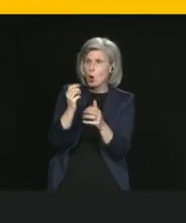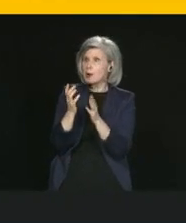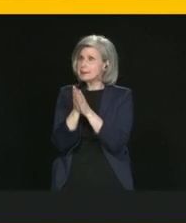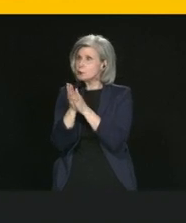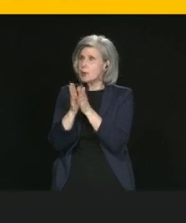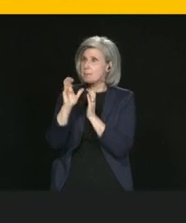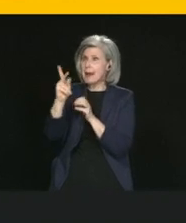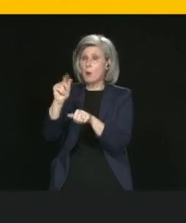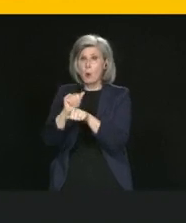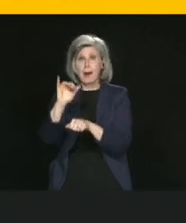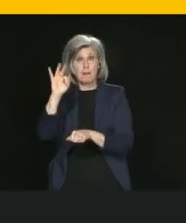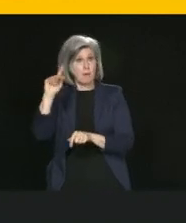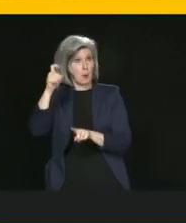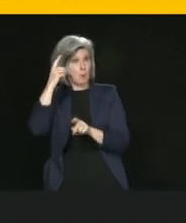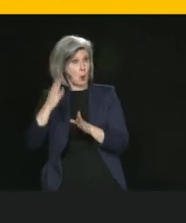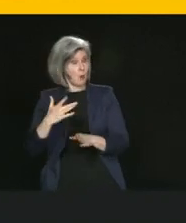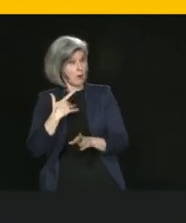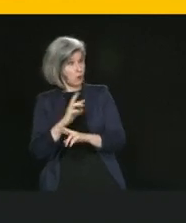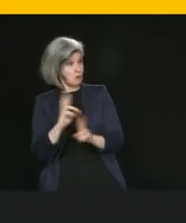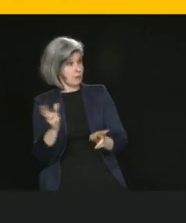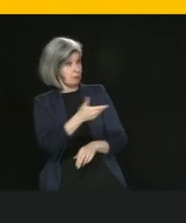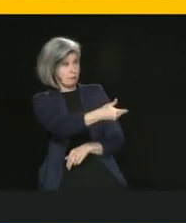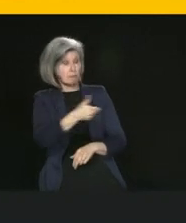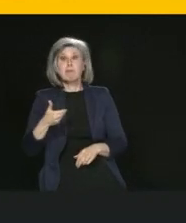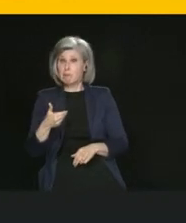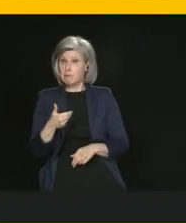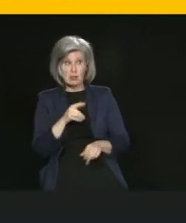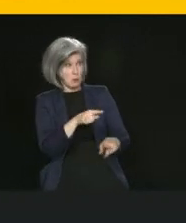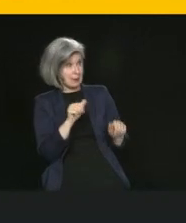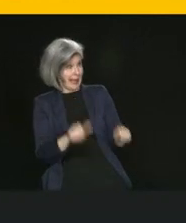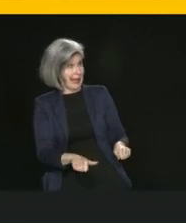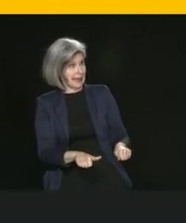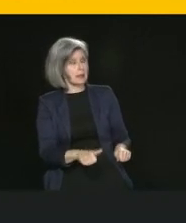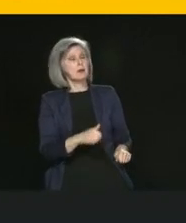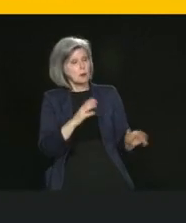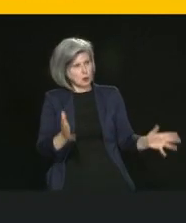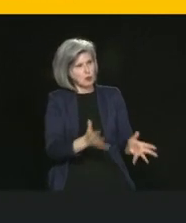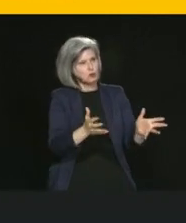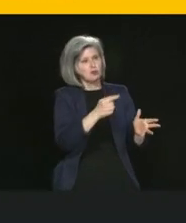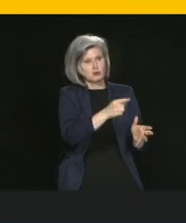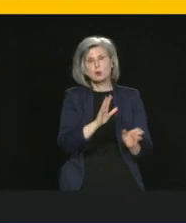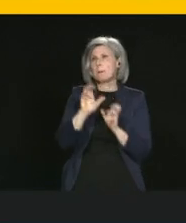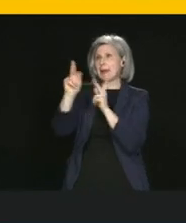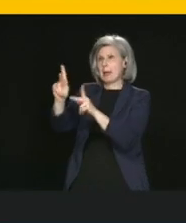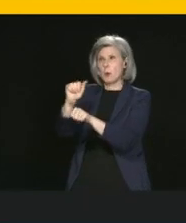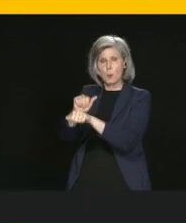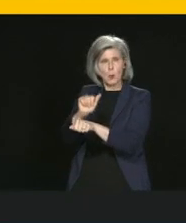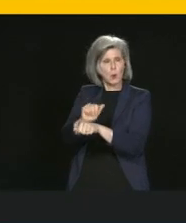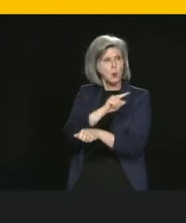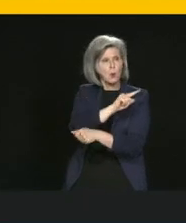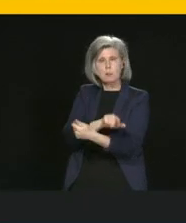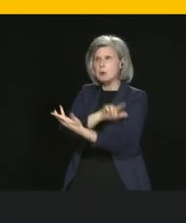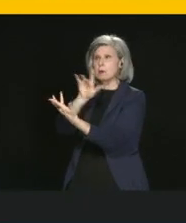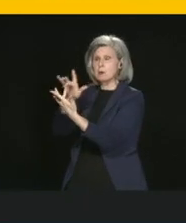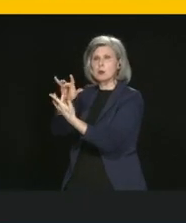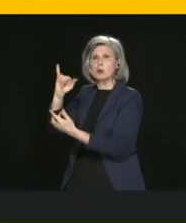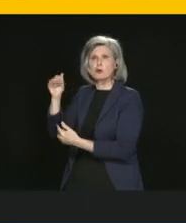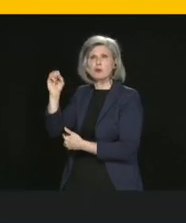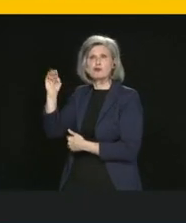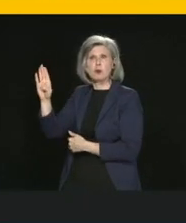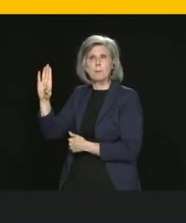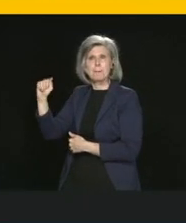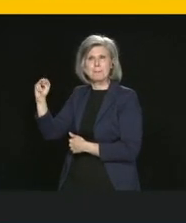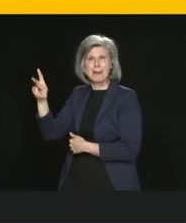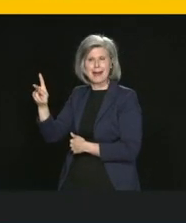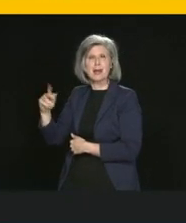so. We encourage Canadians to consult the Job Bank, Canada's National Employment Service, that offers tools to help with job searches.